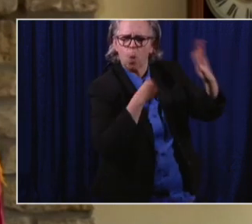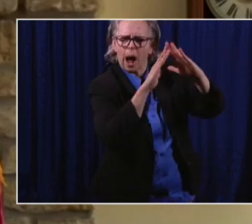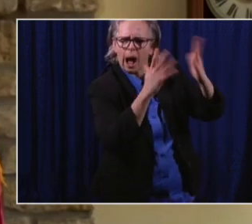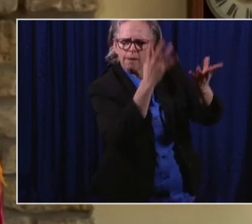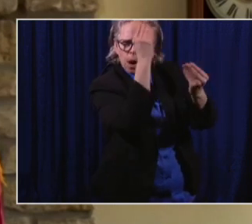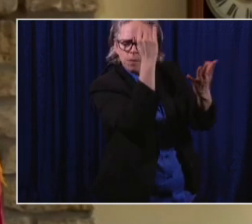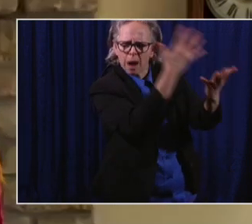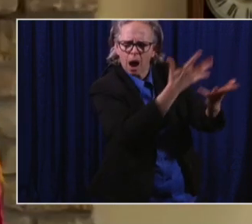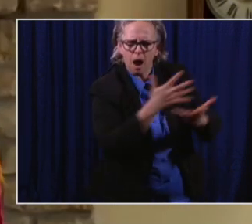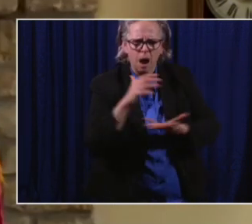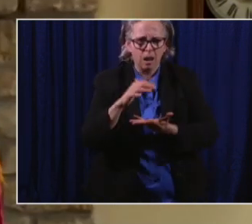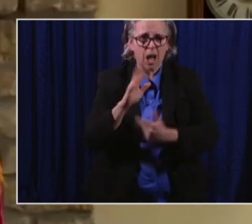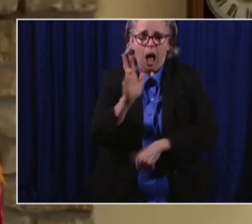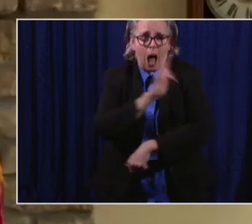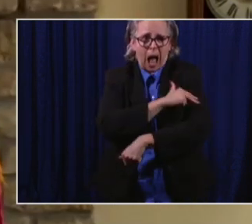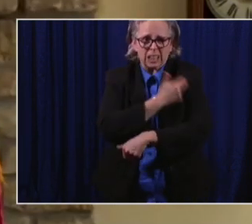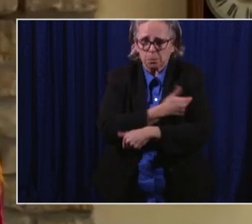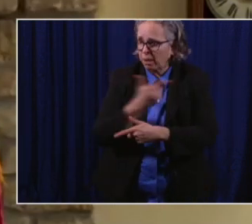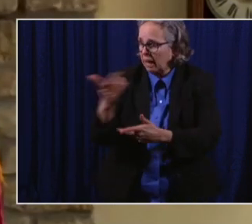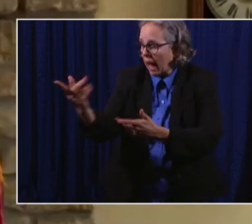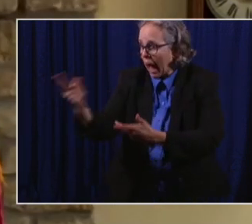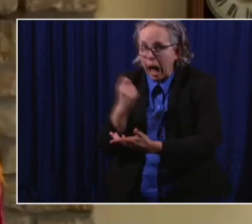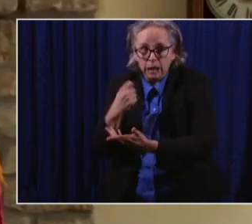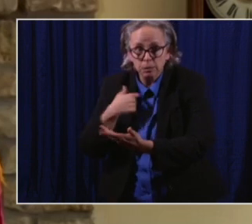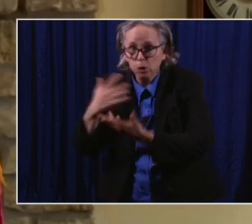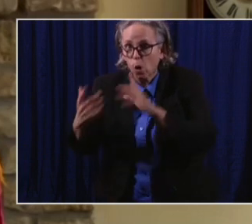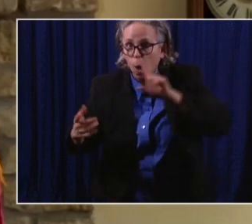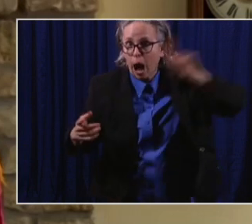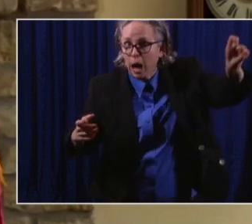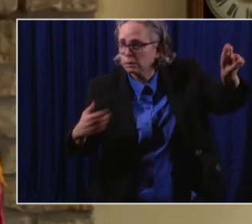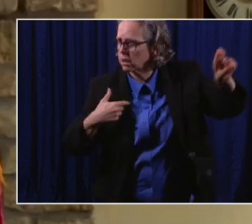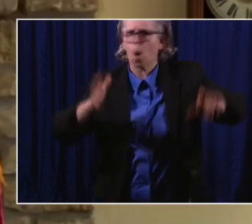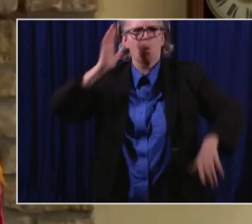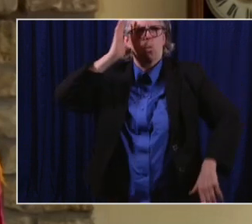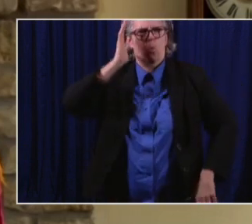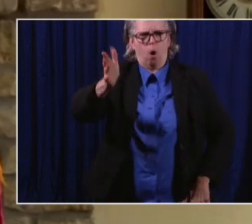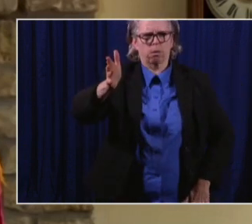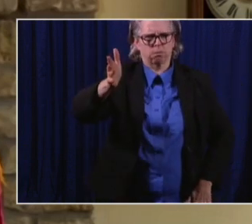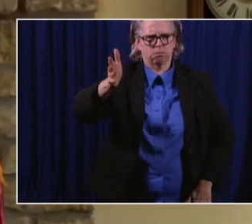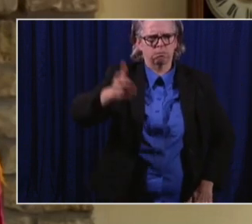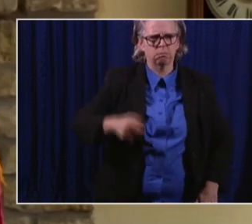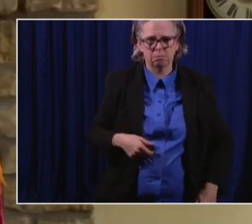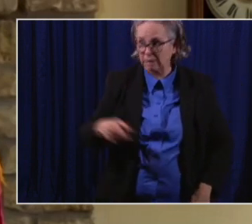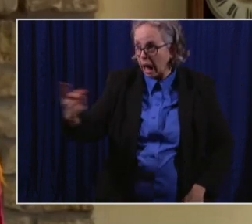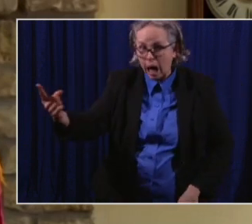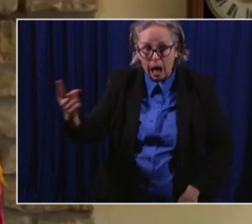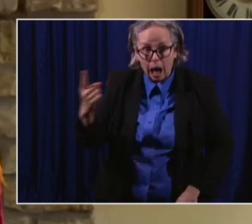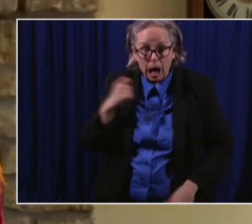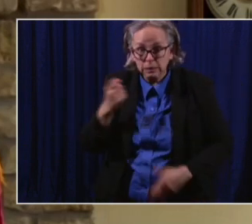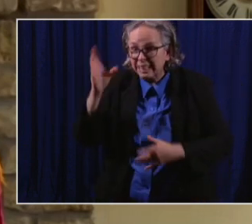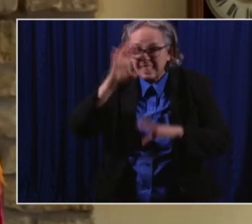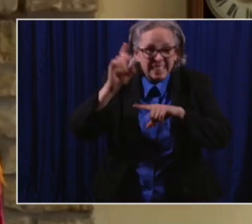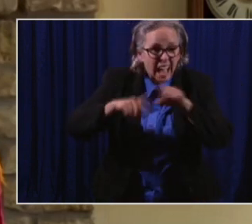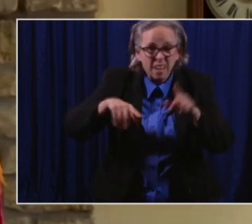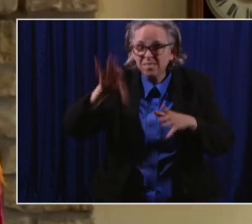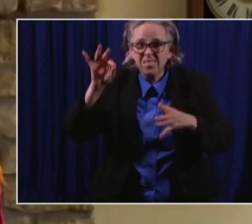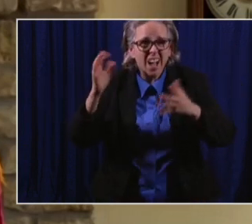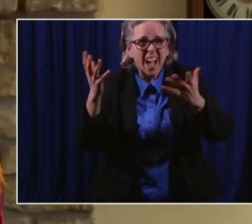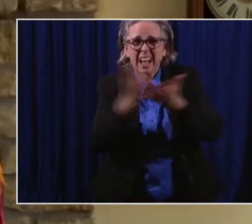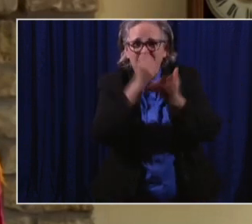us what to do. In other words, if they can't get information. So if any of our